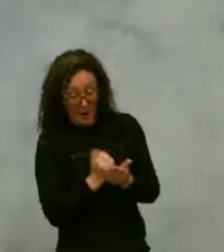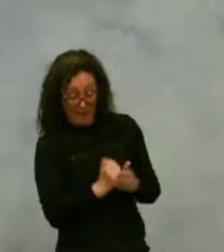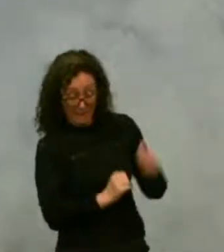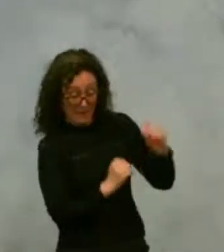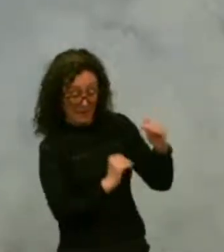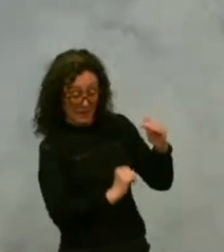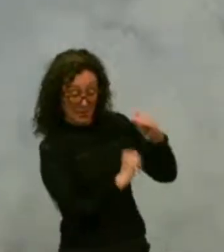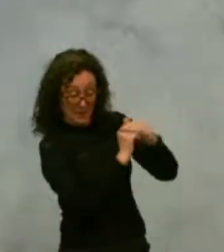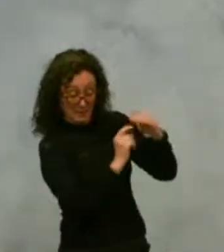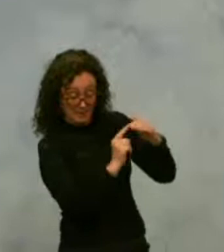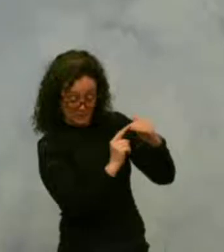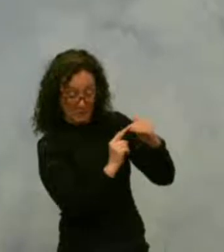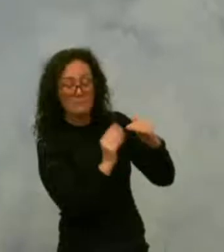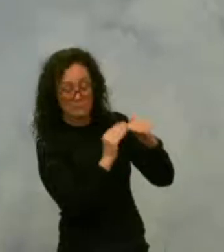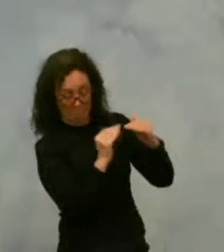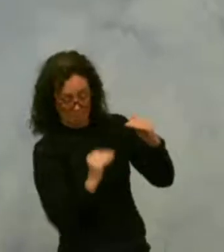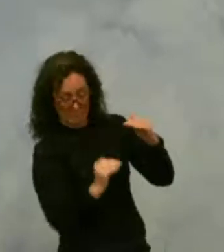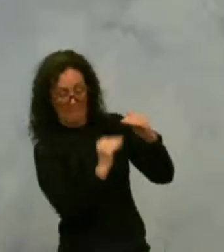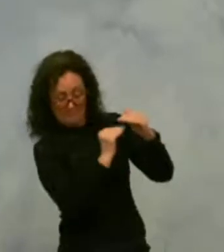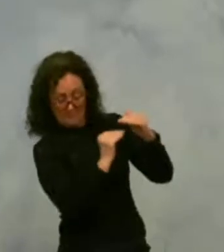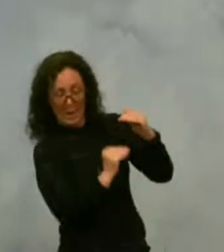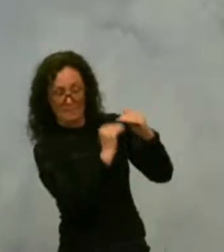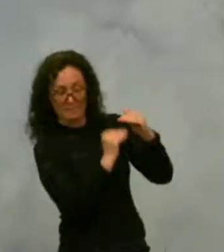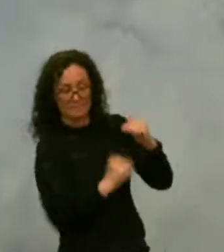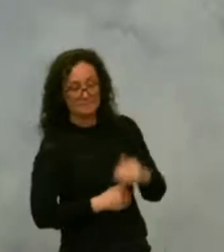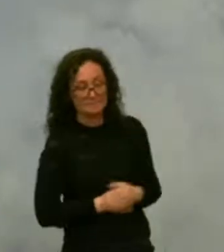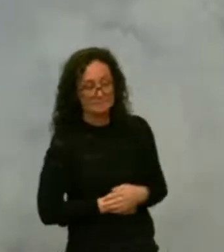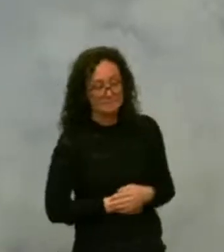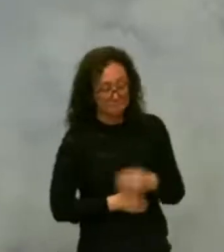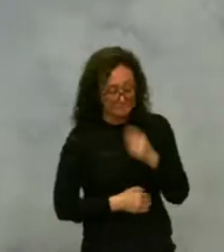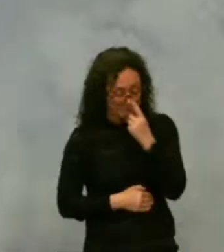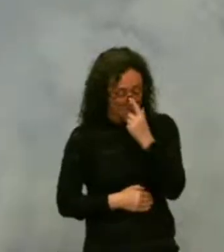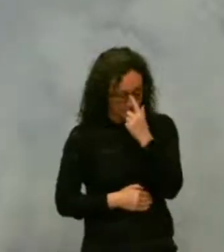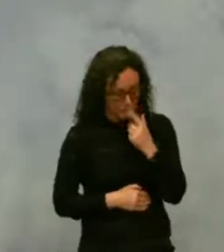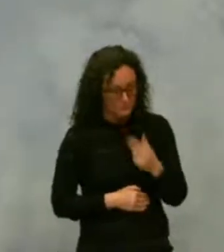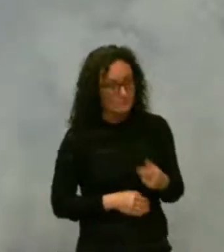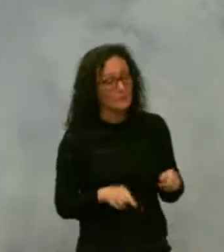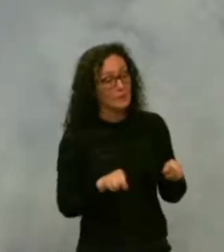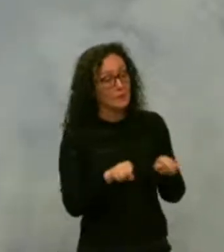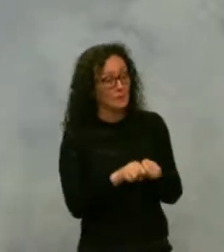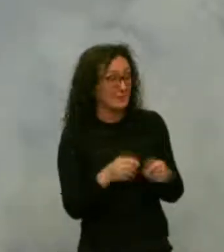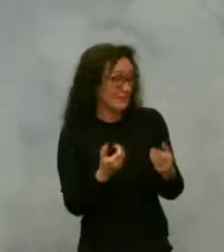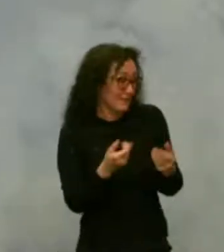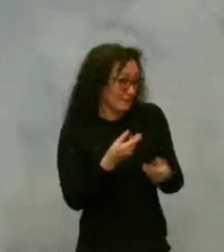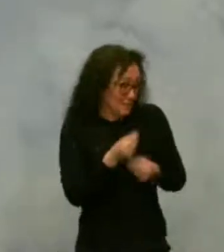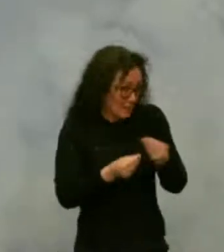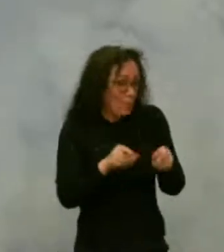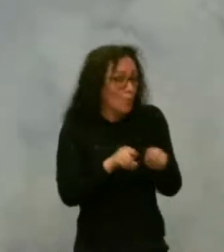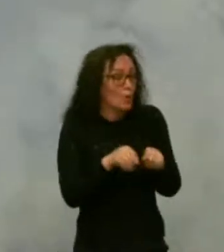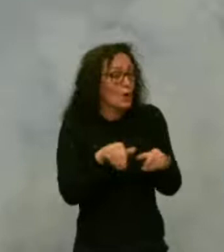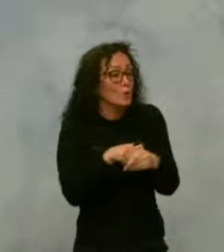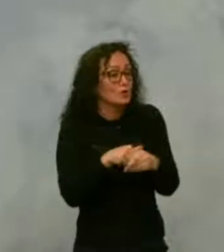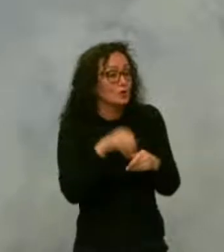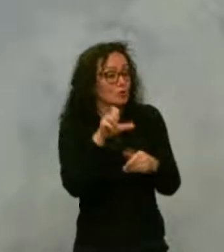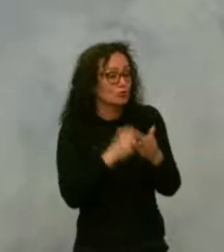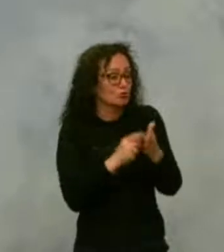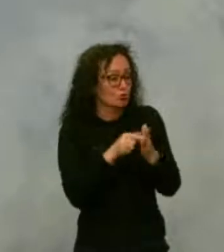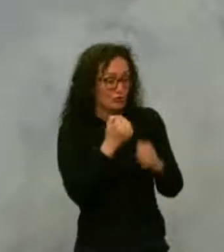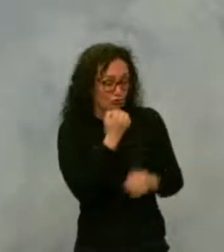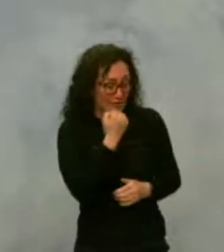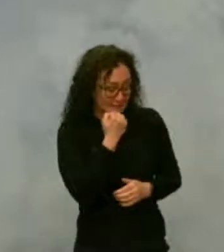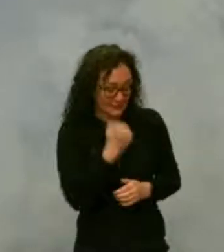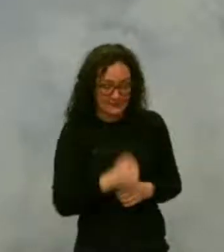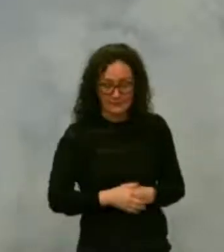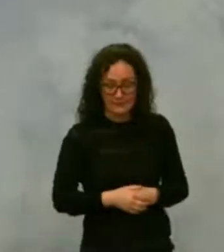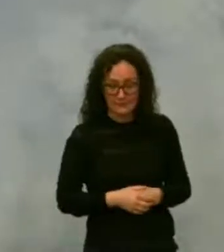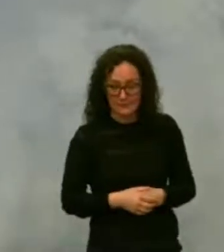constraints that we set within our original investment strategy, including credit ratings that we've made. We report that in order